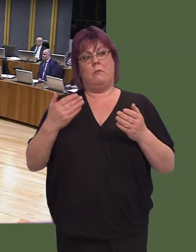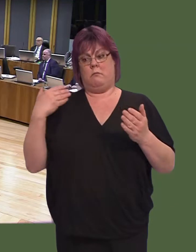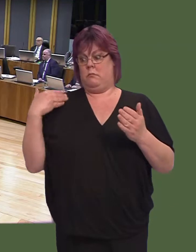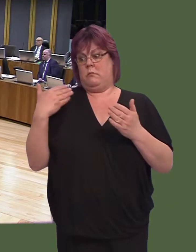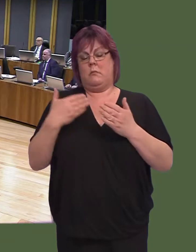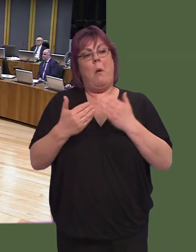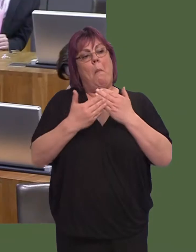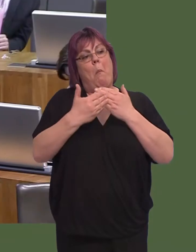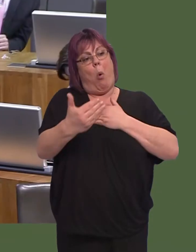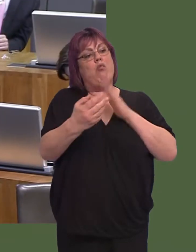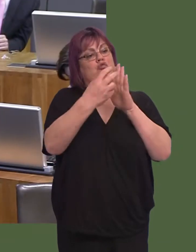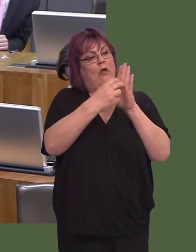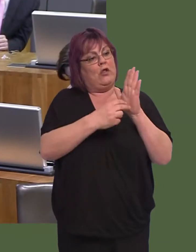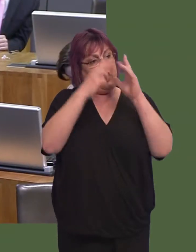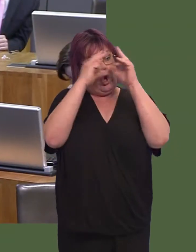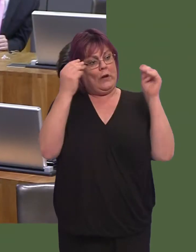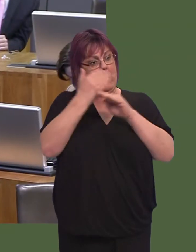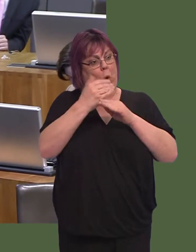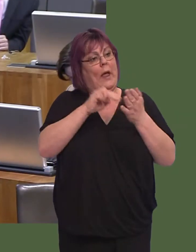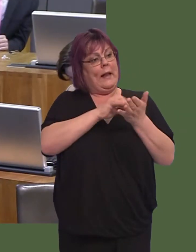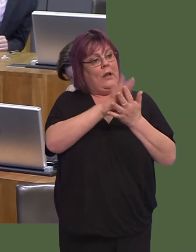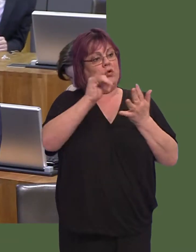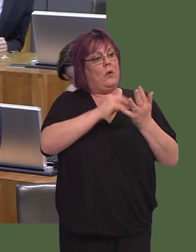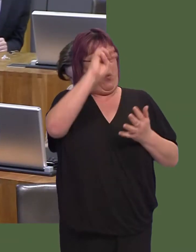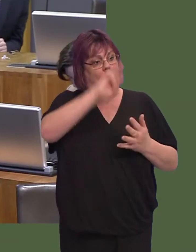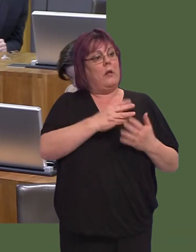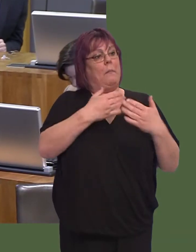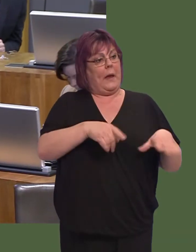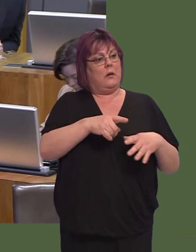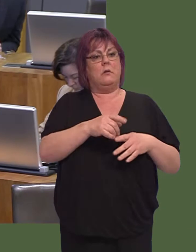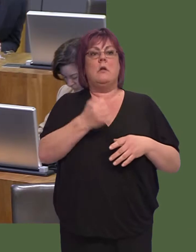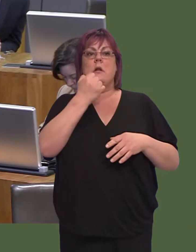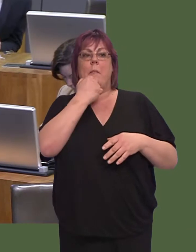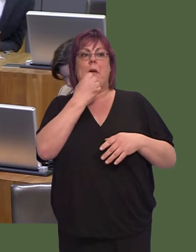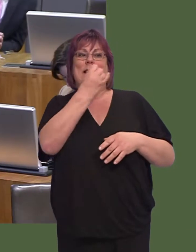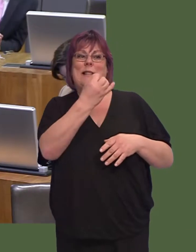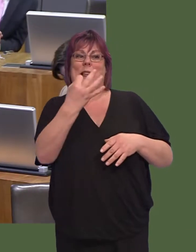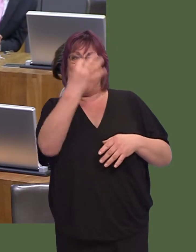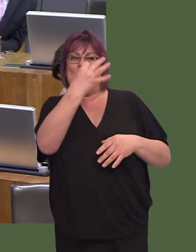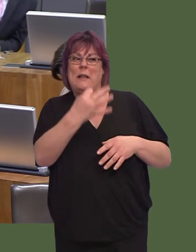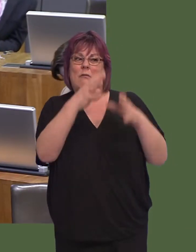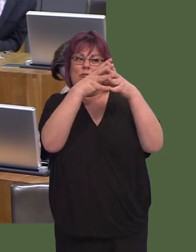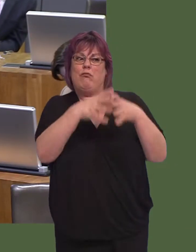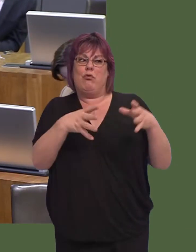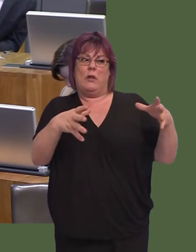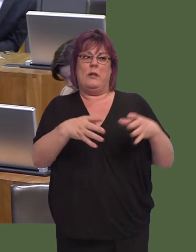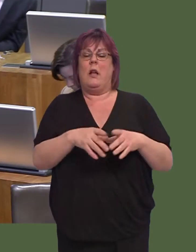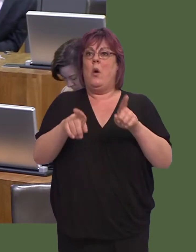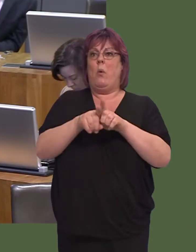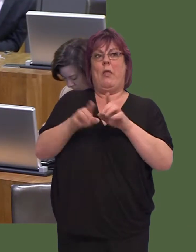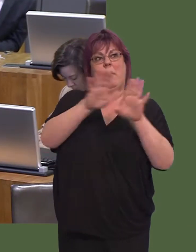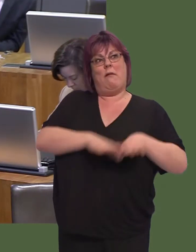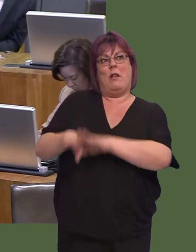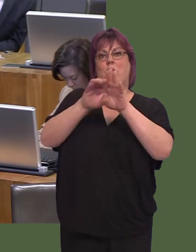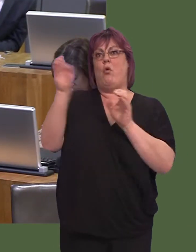than ever before. For example, since 2014, the number of nurse training places commissioned has risen by 68%. That, alongside our